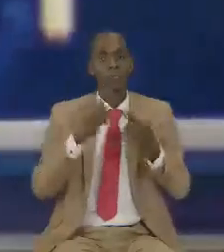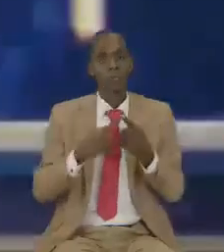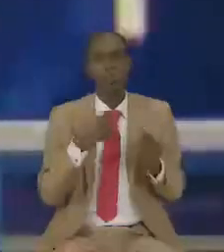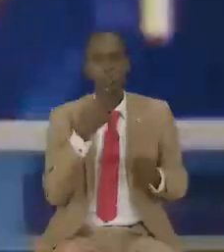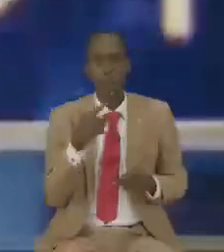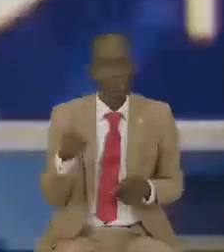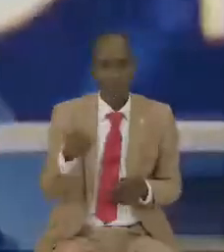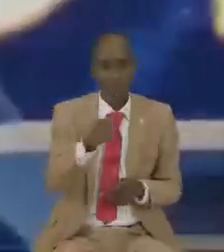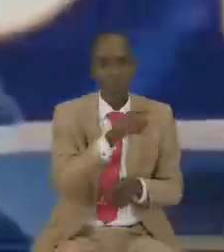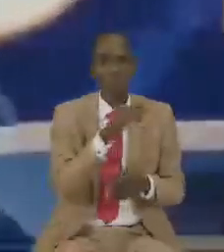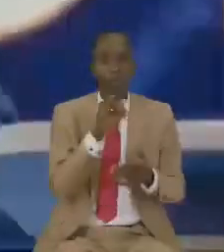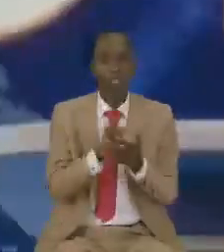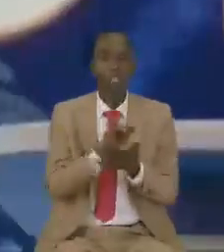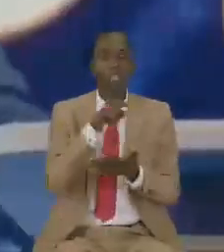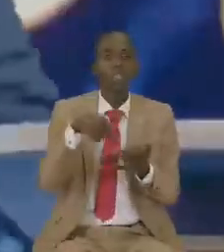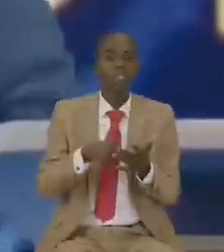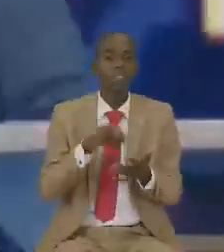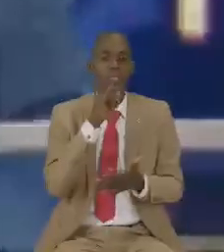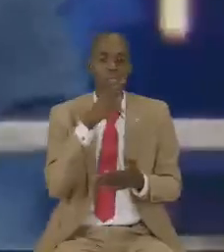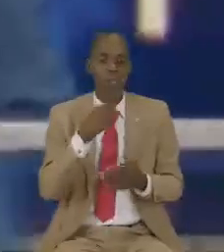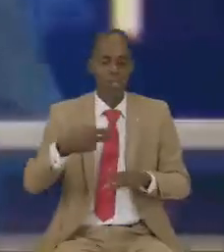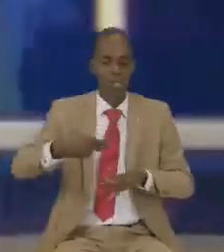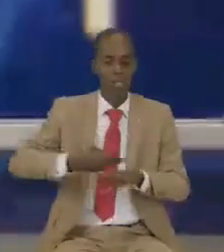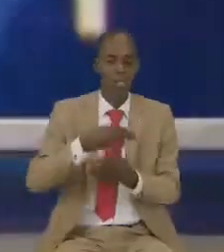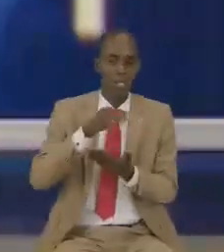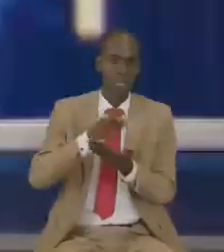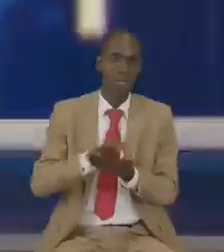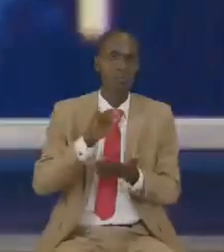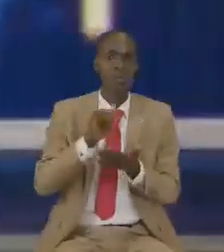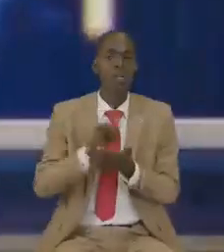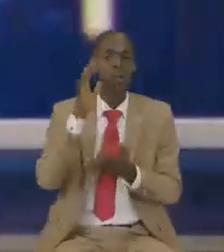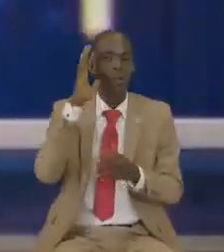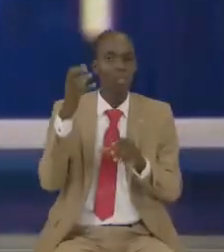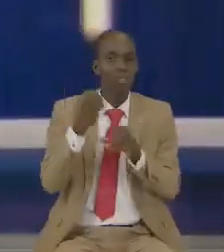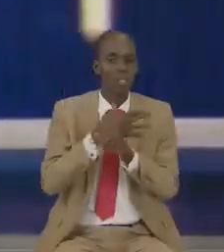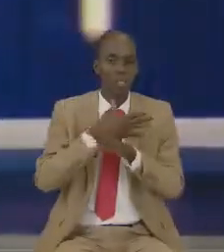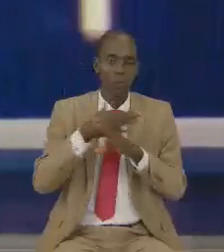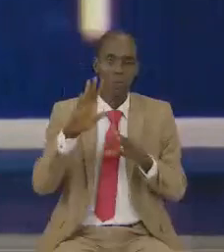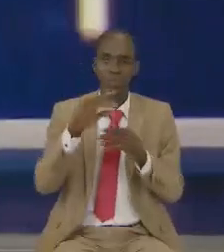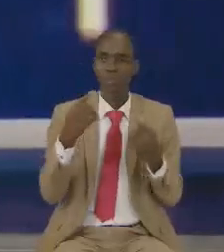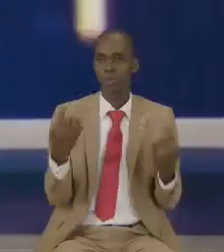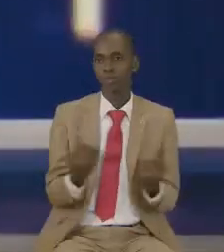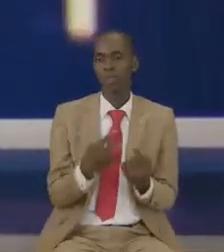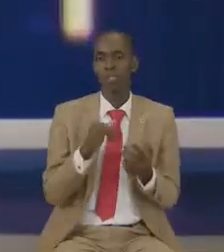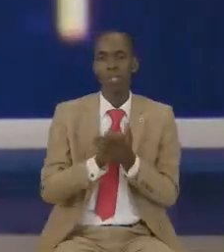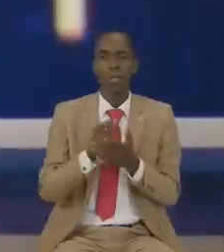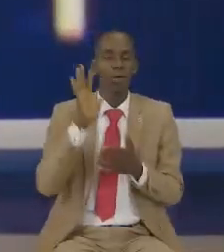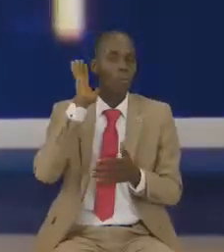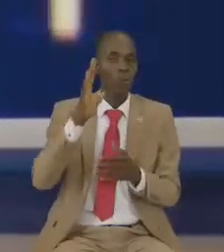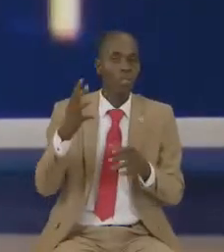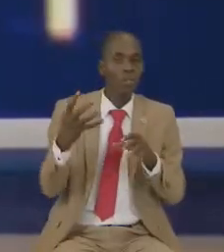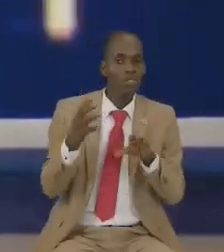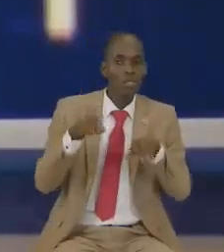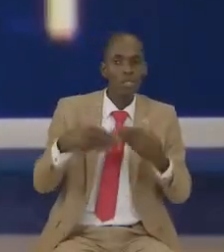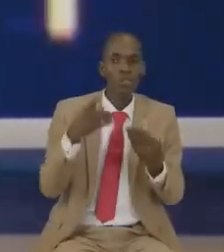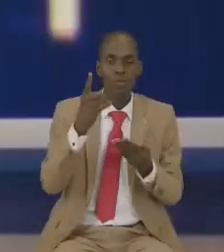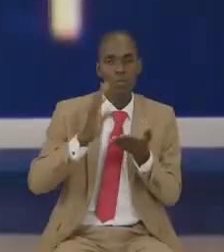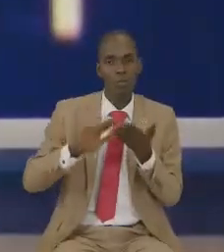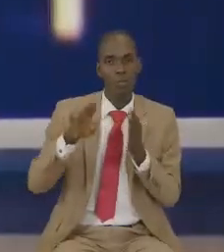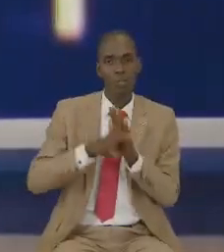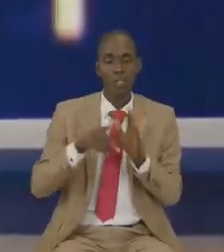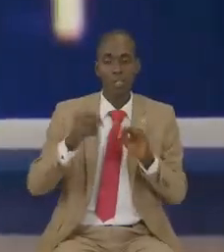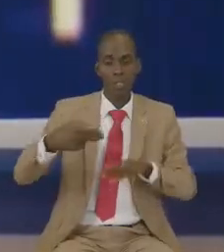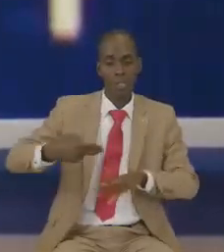that this is the Lamb that will take your sins away, the Lamb that will give you forgiveness,